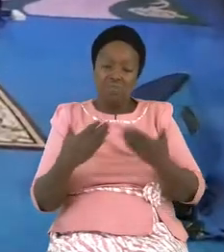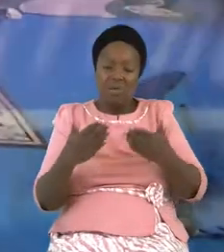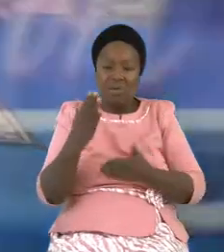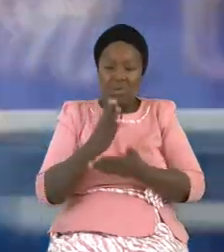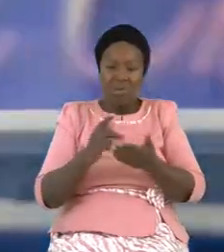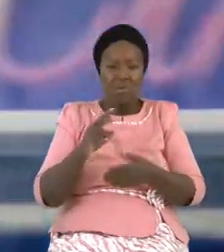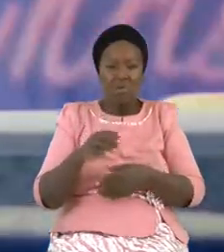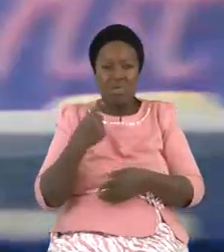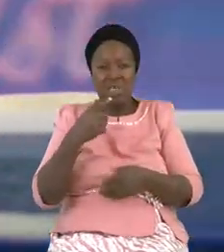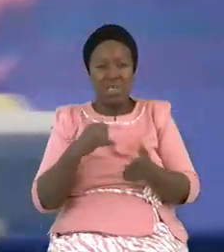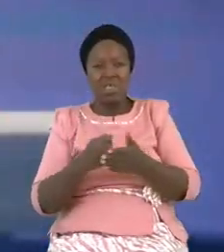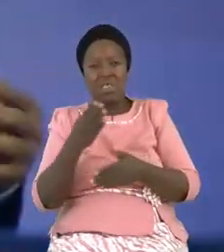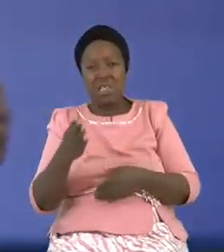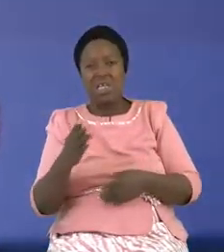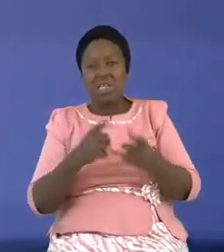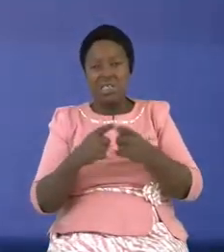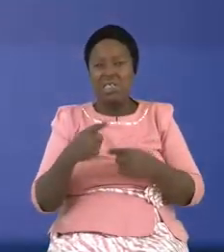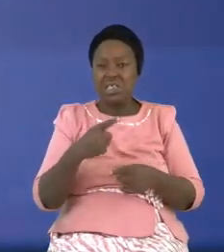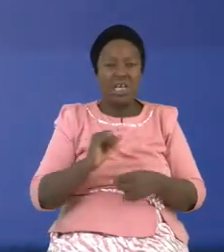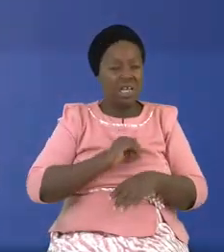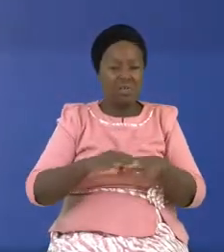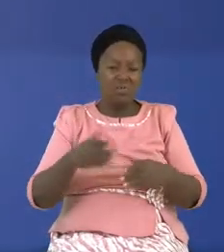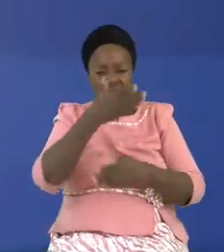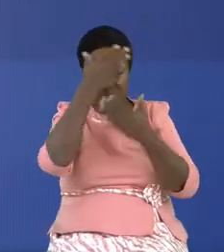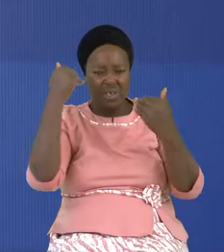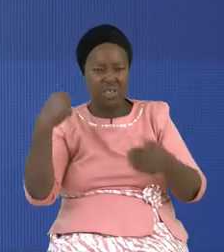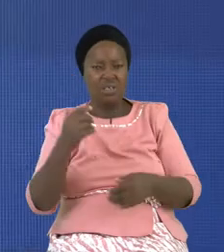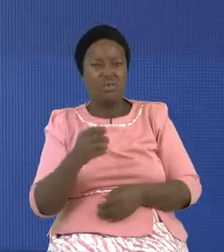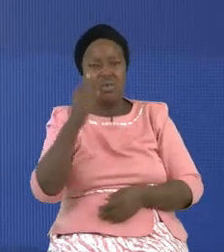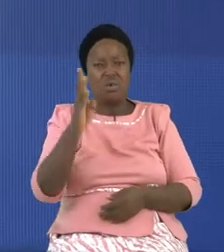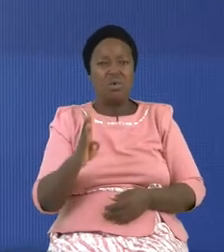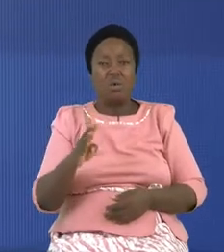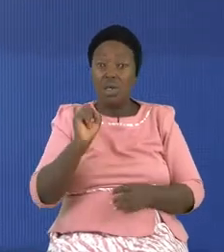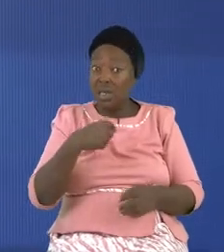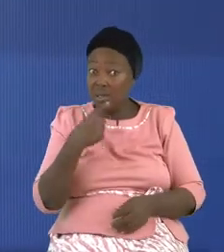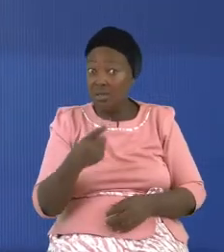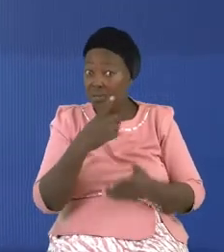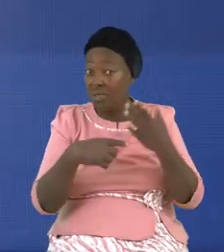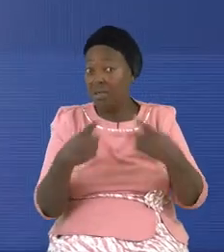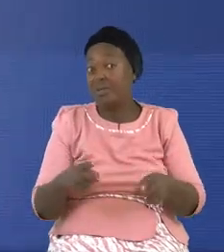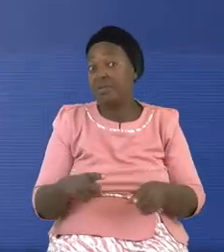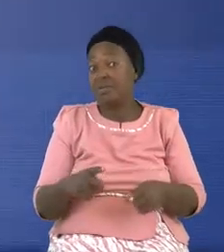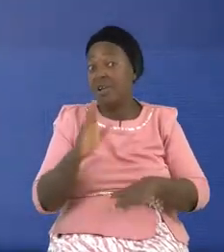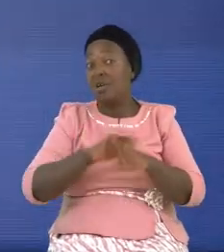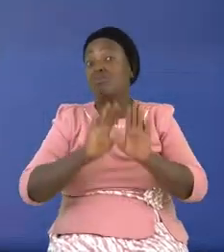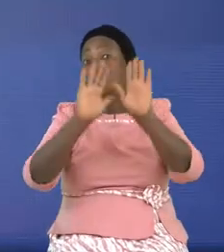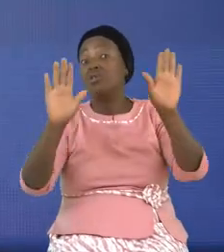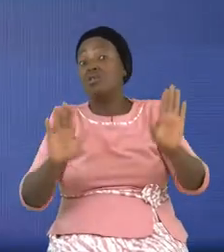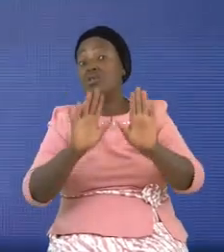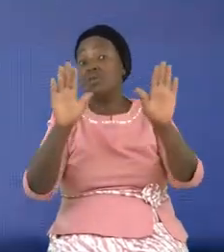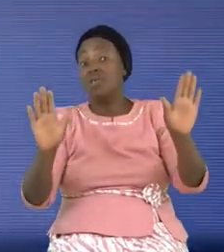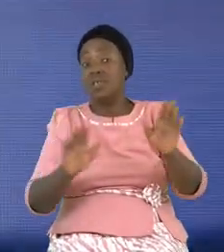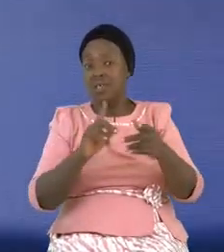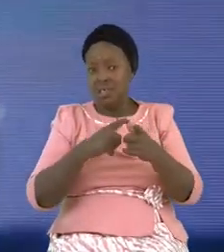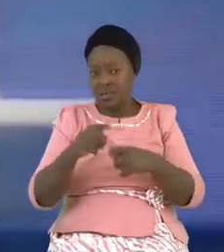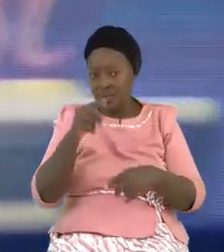says, me, I don't forget God. Can I tell you what happened? On Sunday, you say you remember